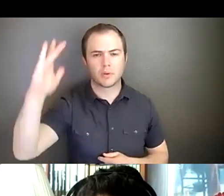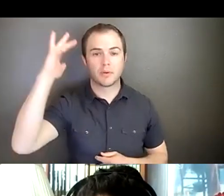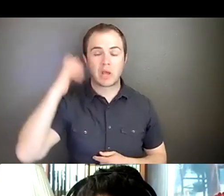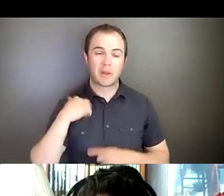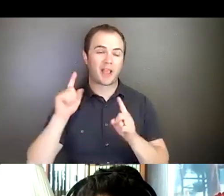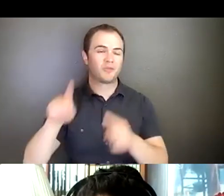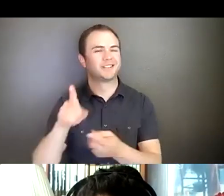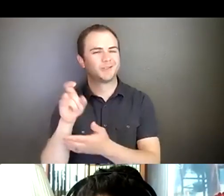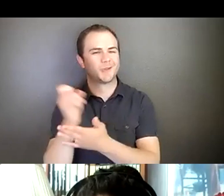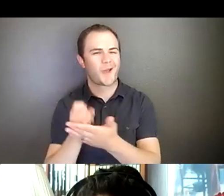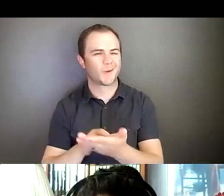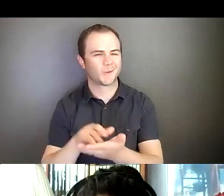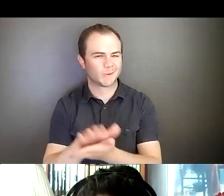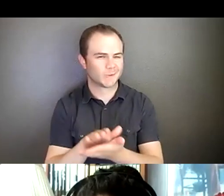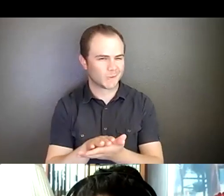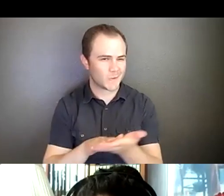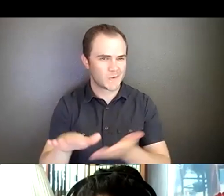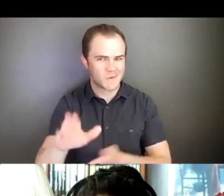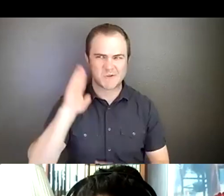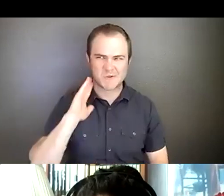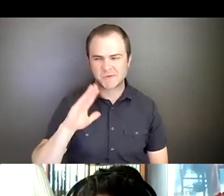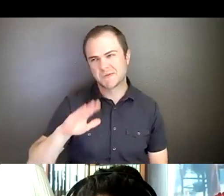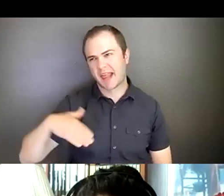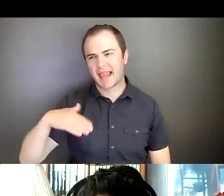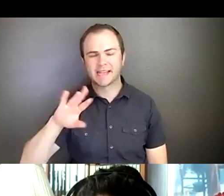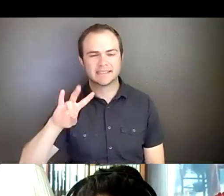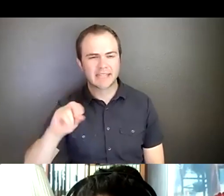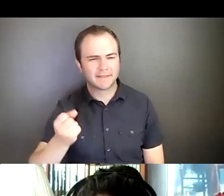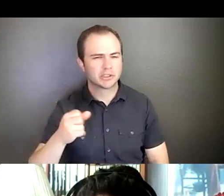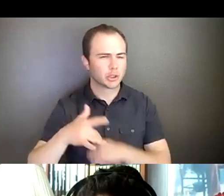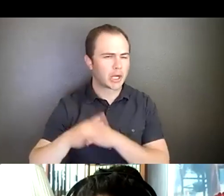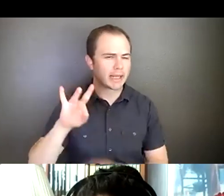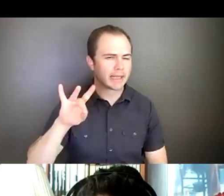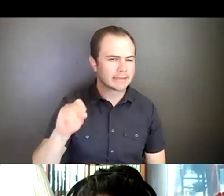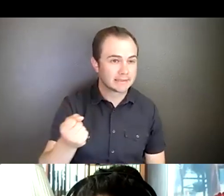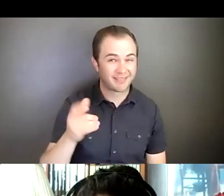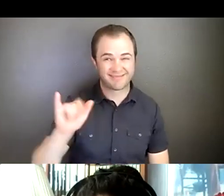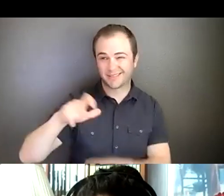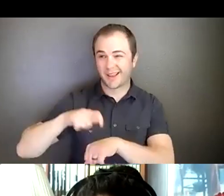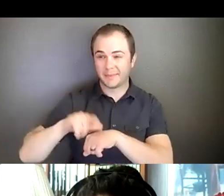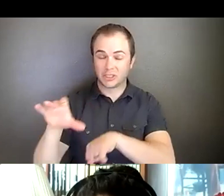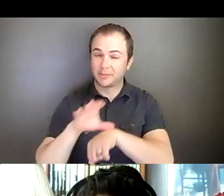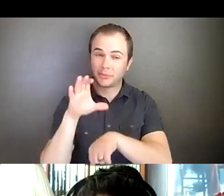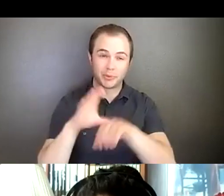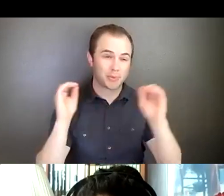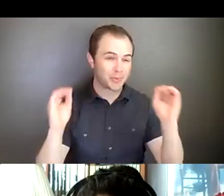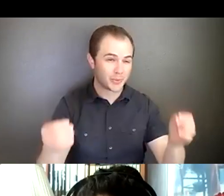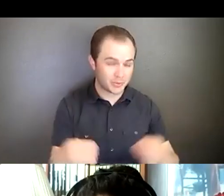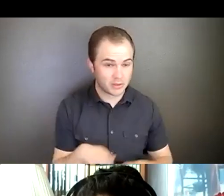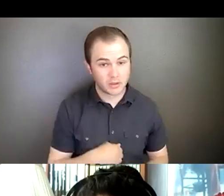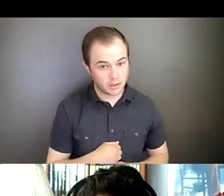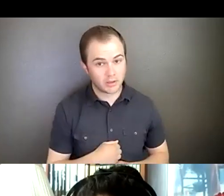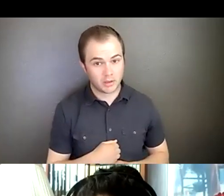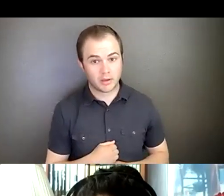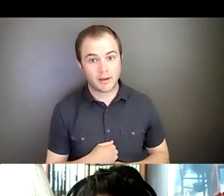art school in the late 70s, early 80s. That was a time before computers. And I did see cameras